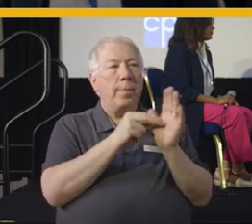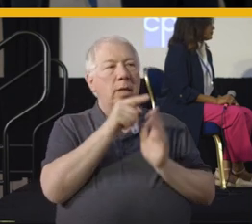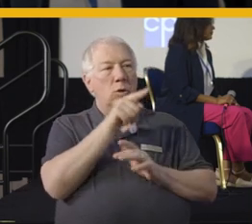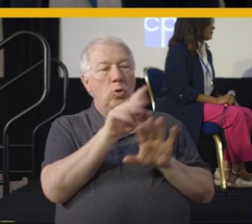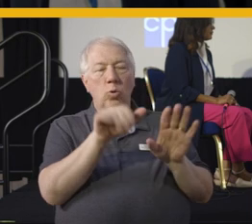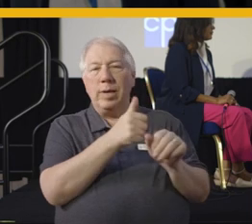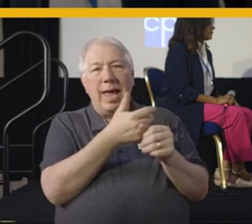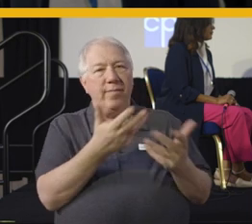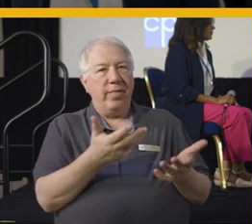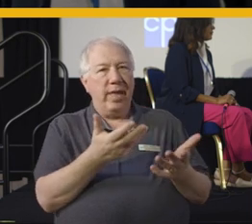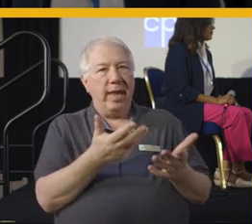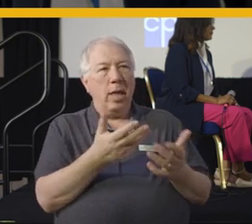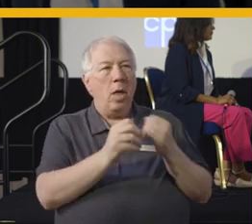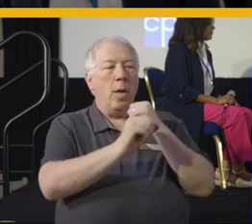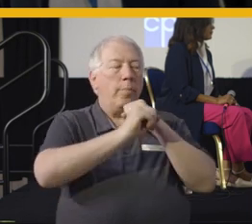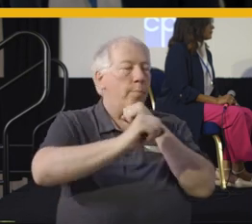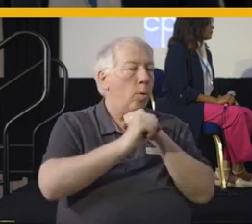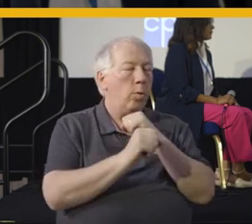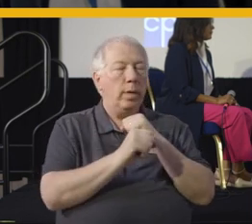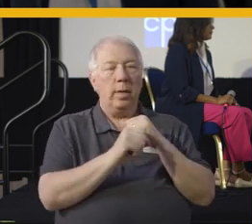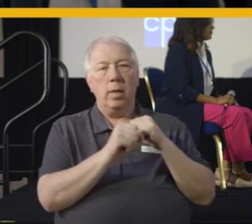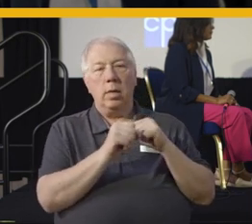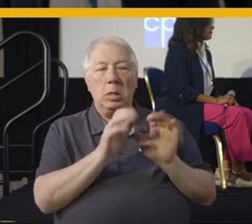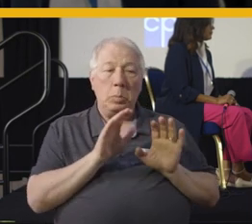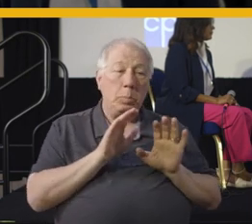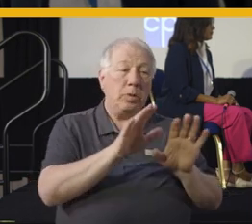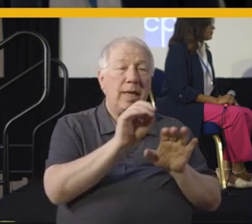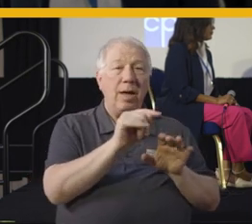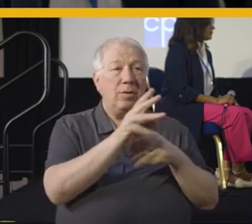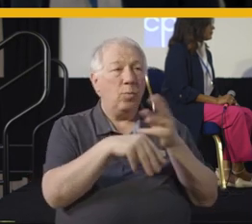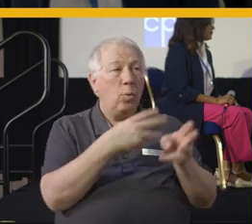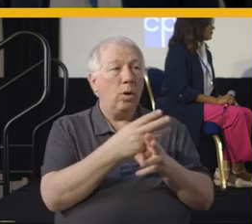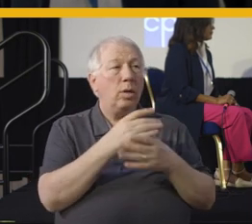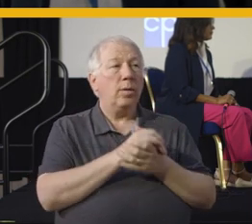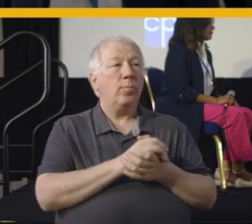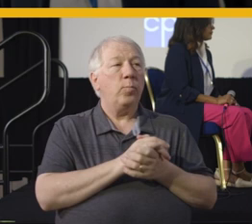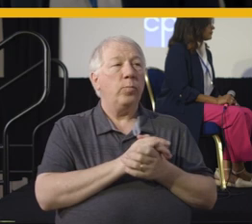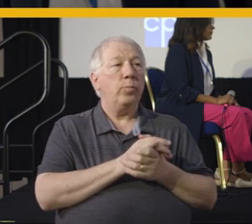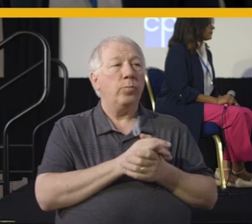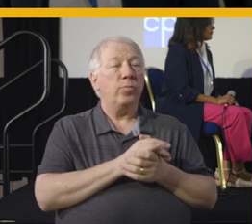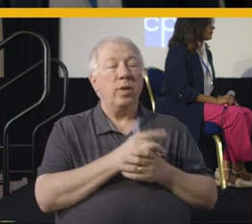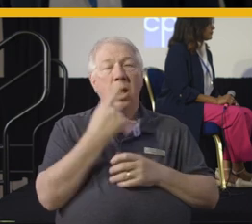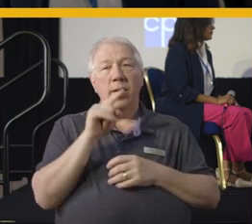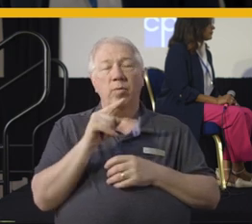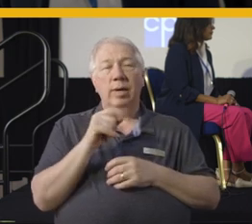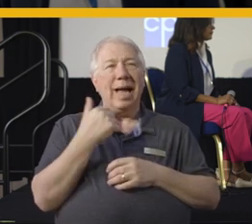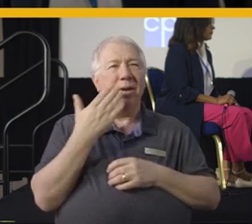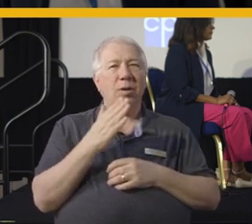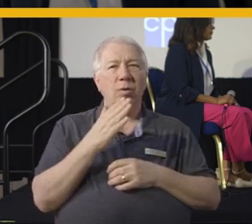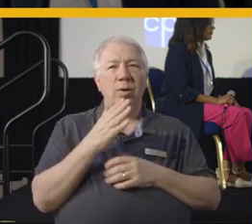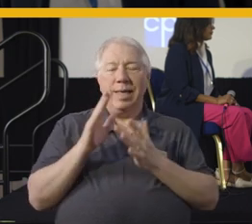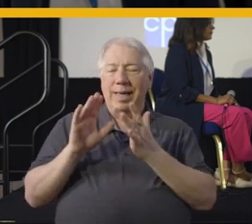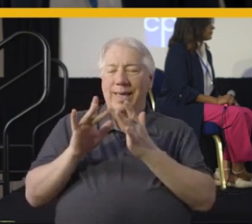doing everything in promoting that work, in pushing that work out into the world. I don't know